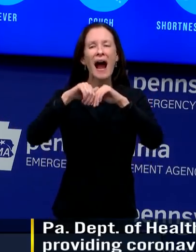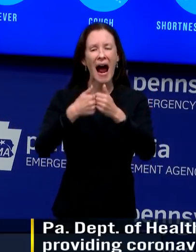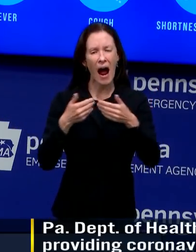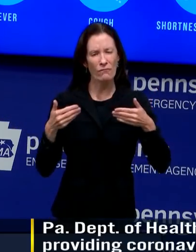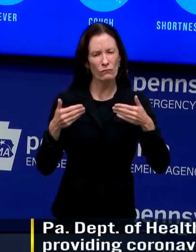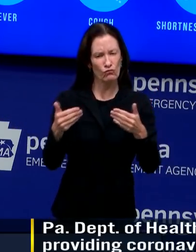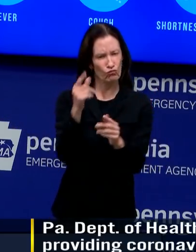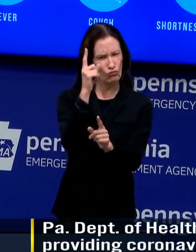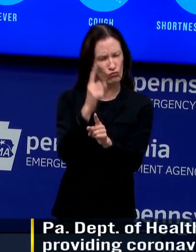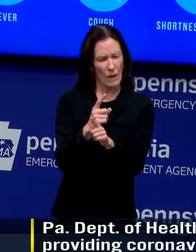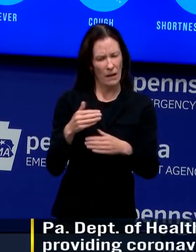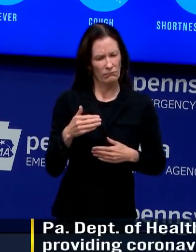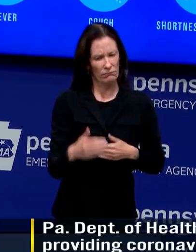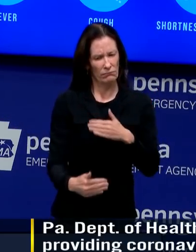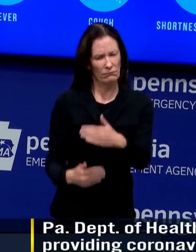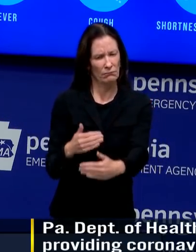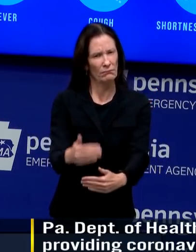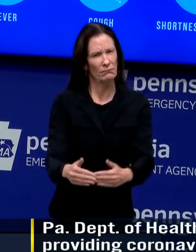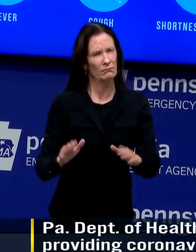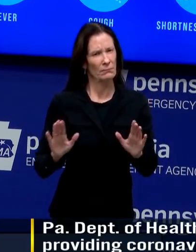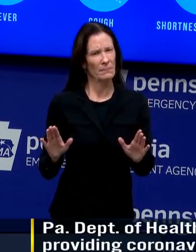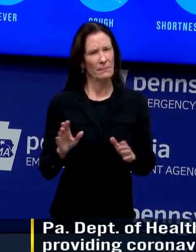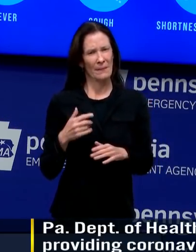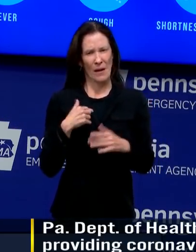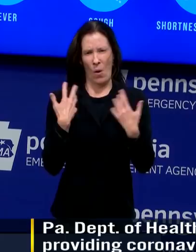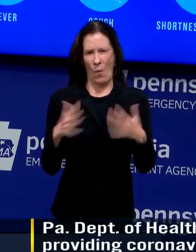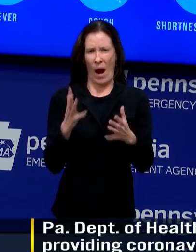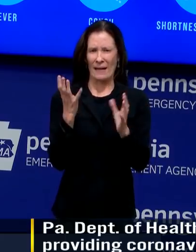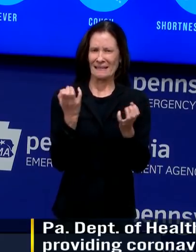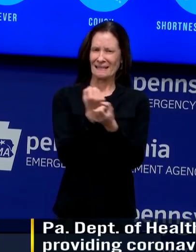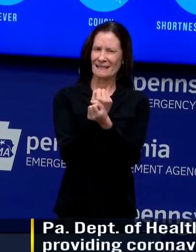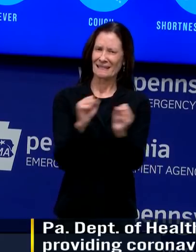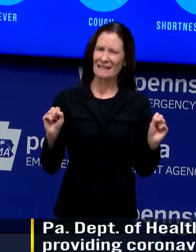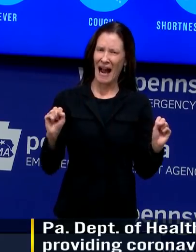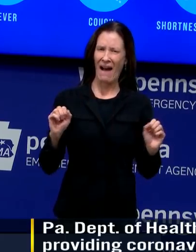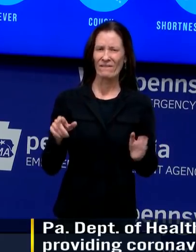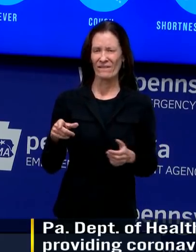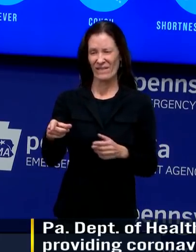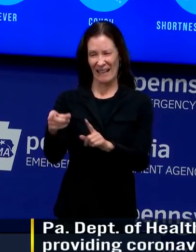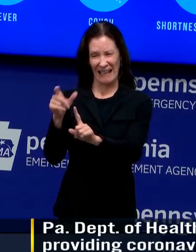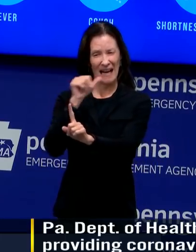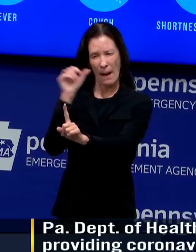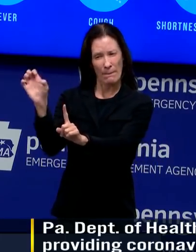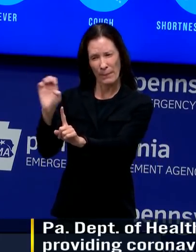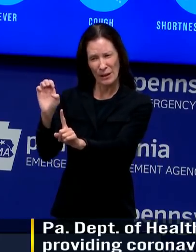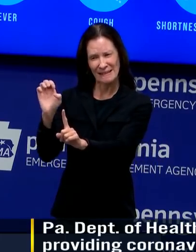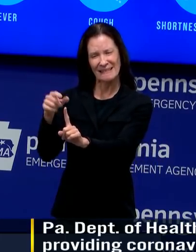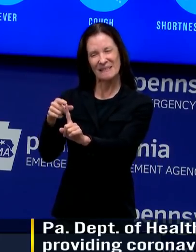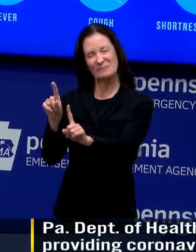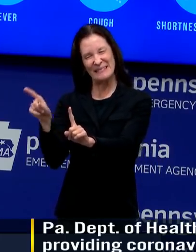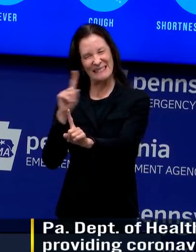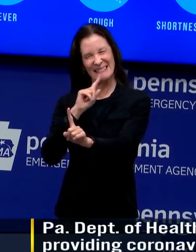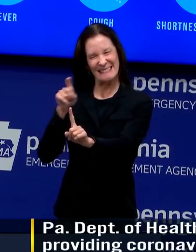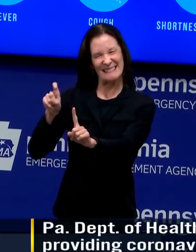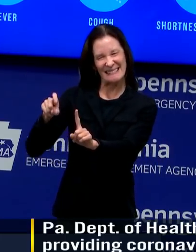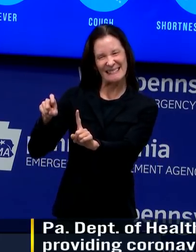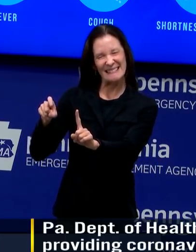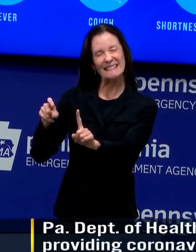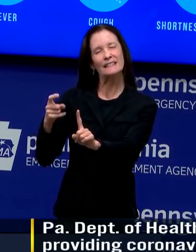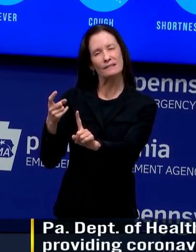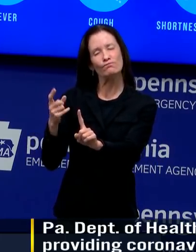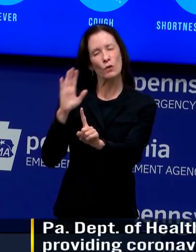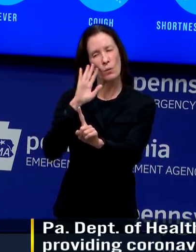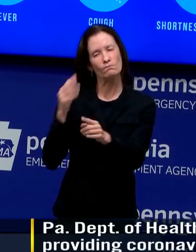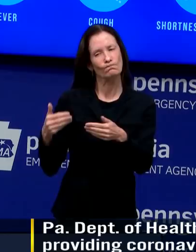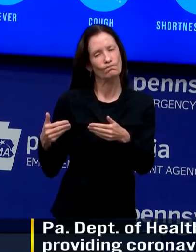non-emergent but urgent procedures that they need. Also from the Capitol Star, we know that people are skittish about going to hospitals. How will the